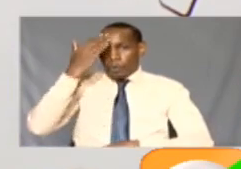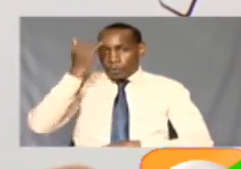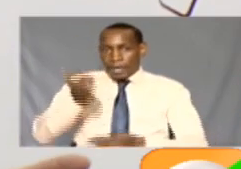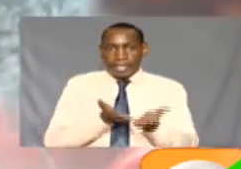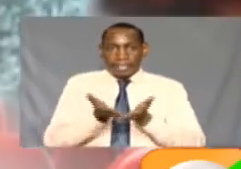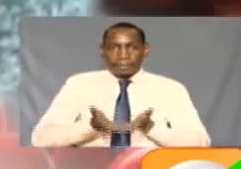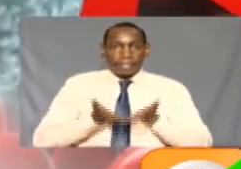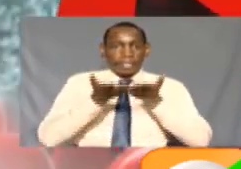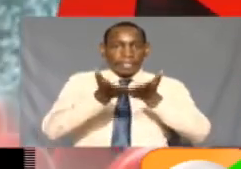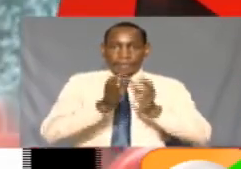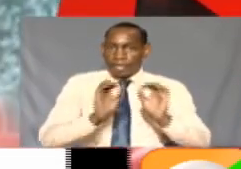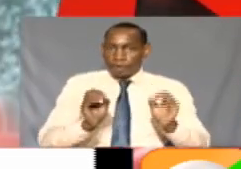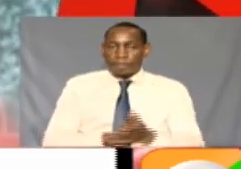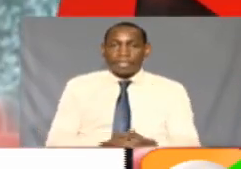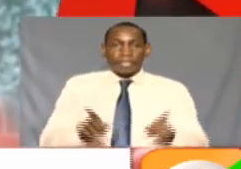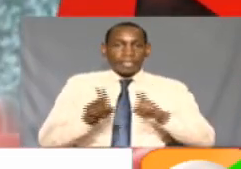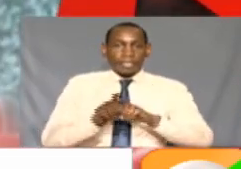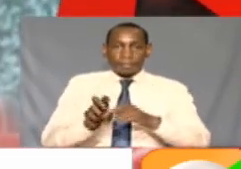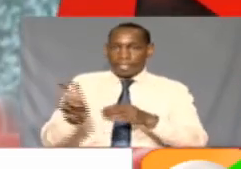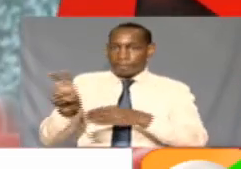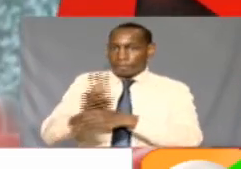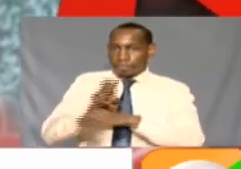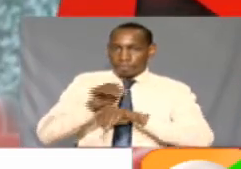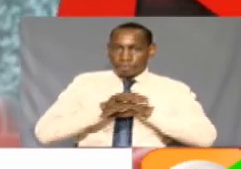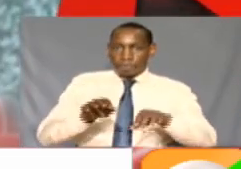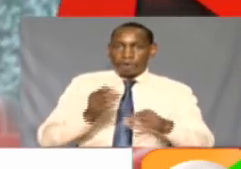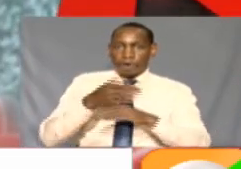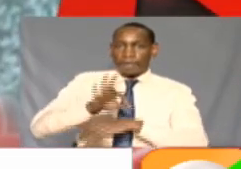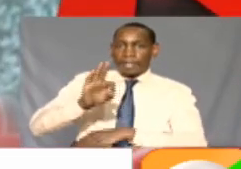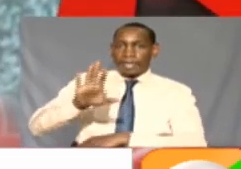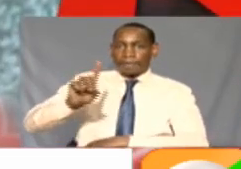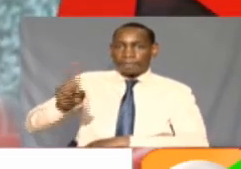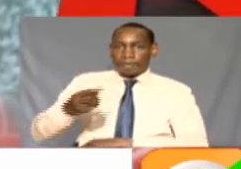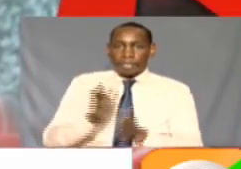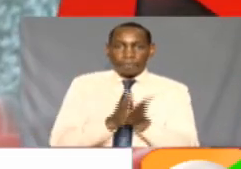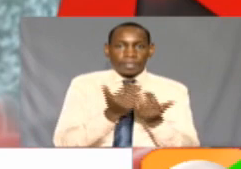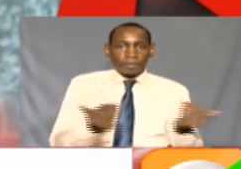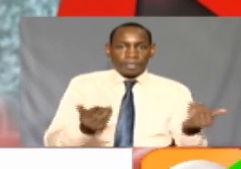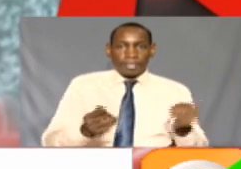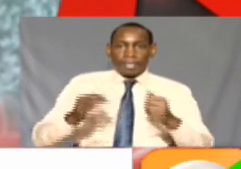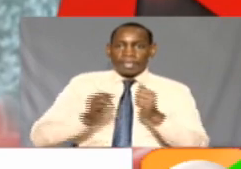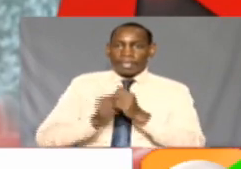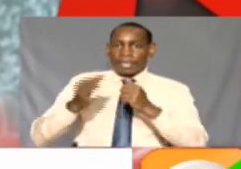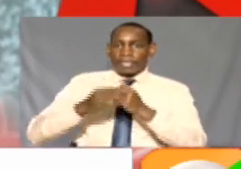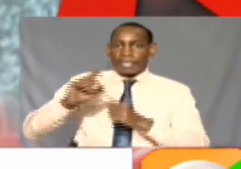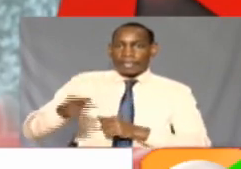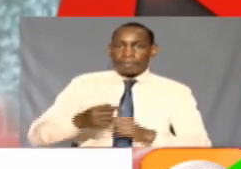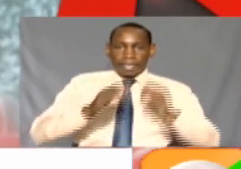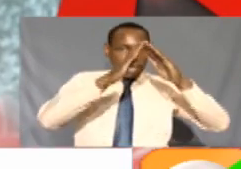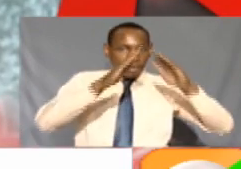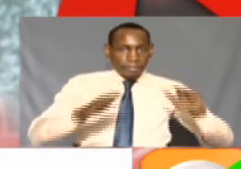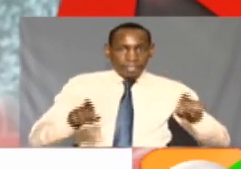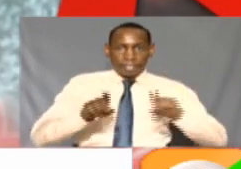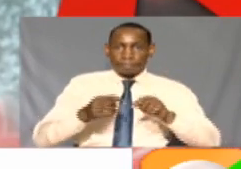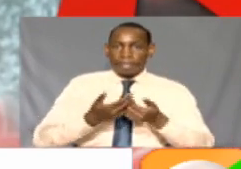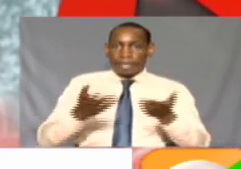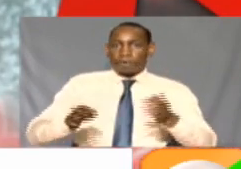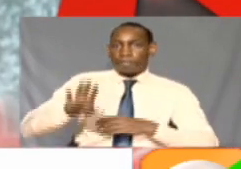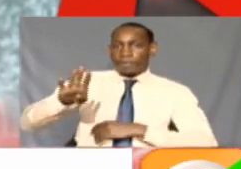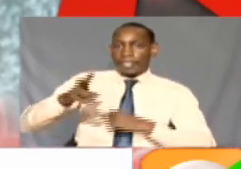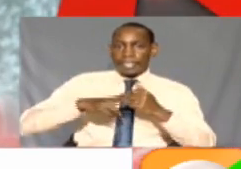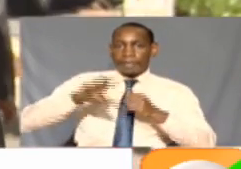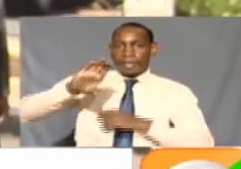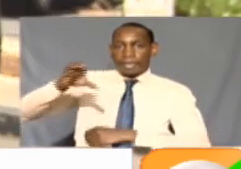not delivered? The survey reached over 35,000 adults and children in 18,000 targeted households across the